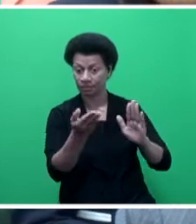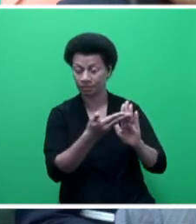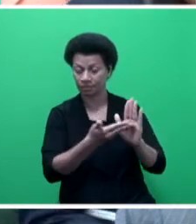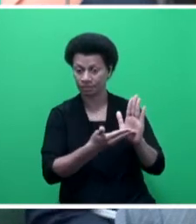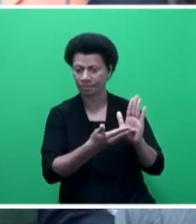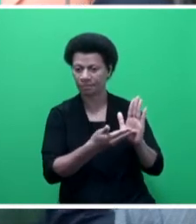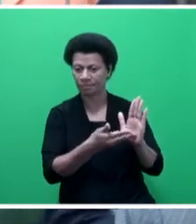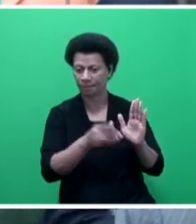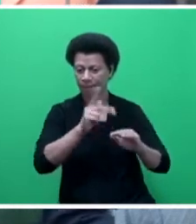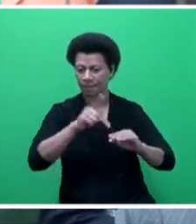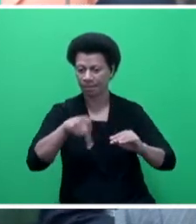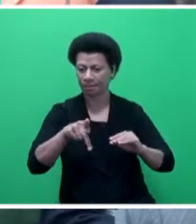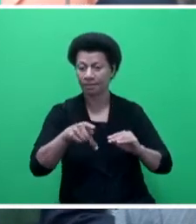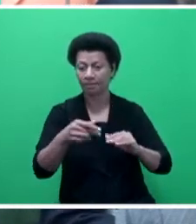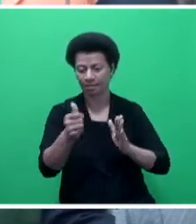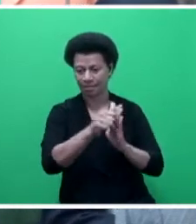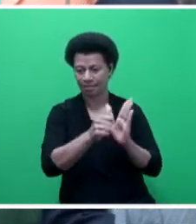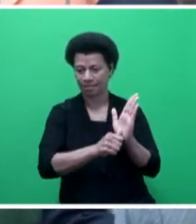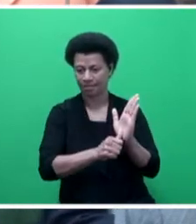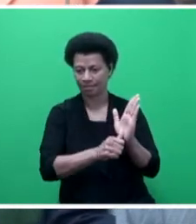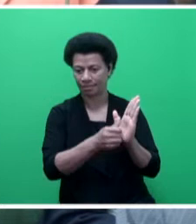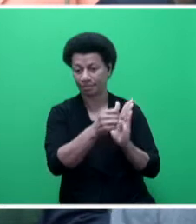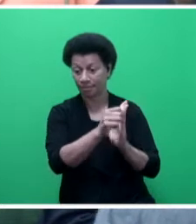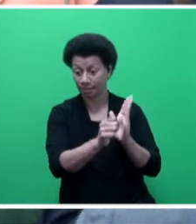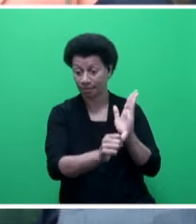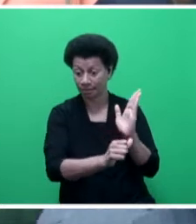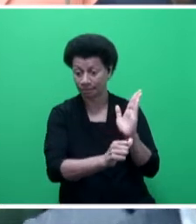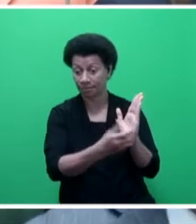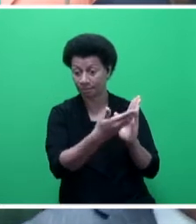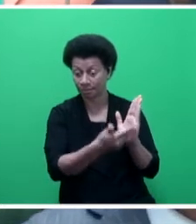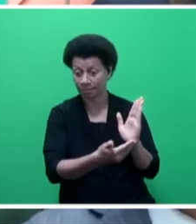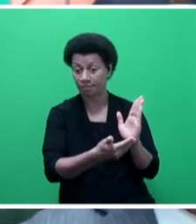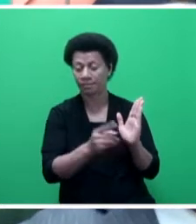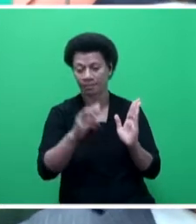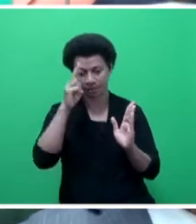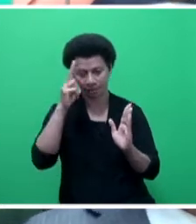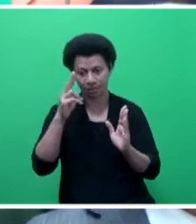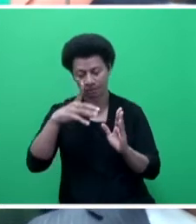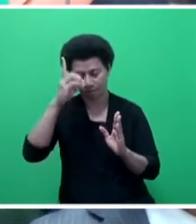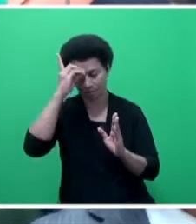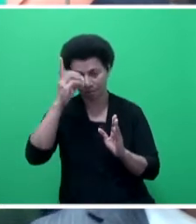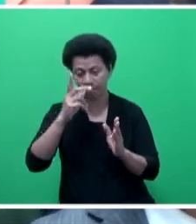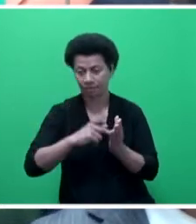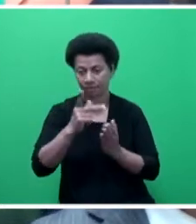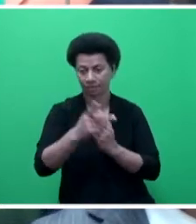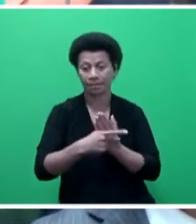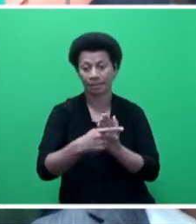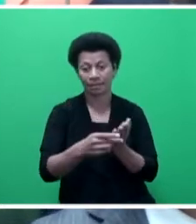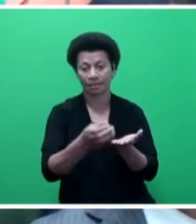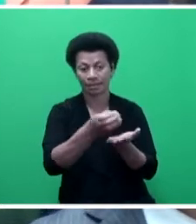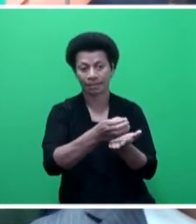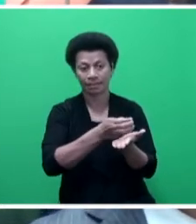by Parliament Climate Change Act. The Act, Mr. Speaker, sir, requires national education programs and curriculums to